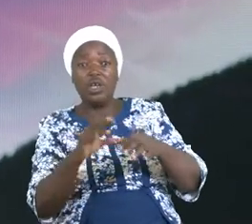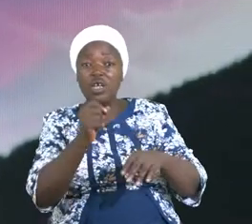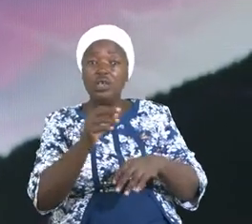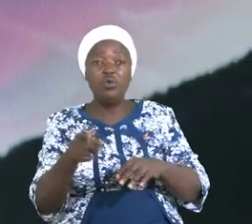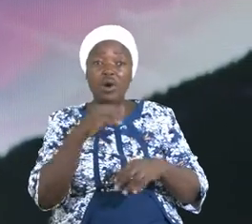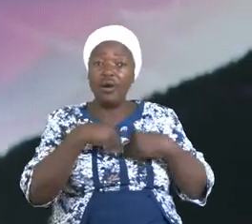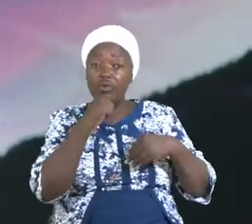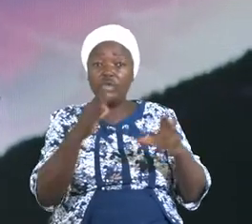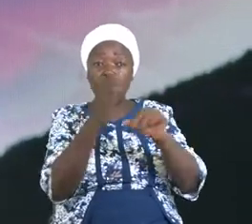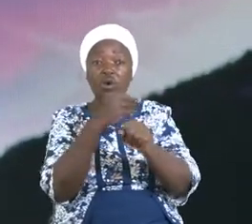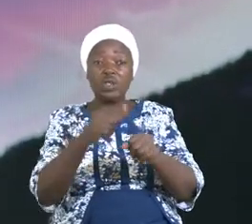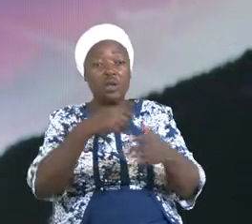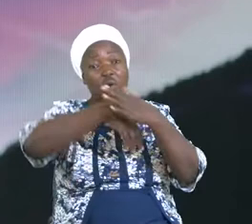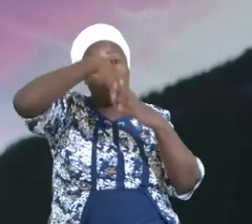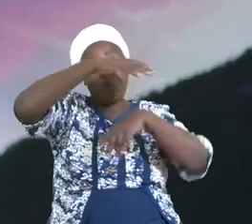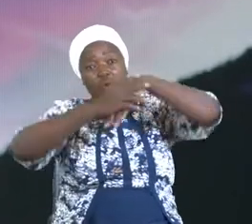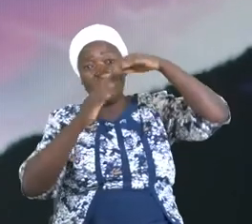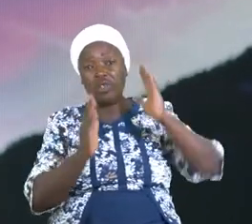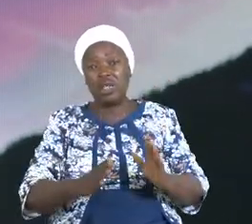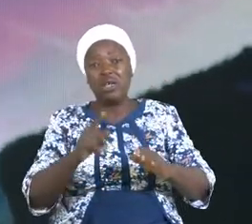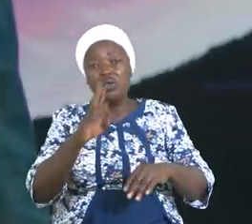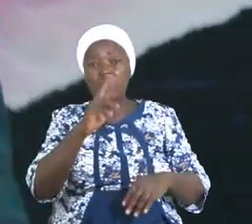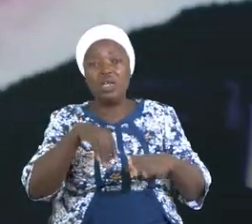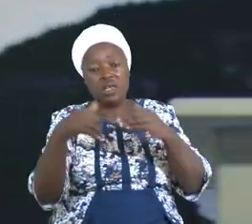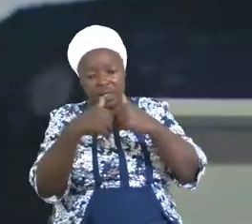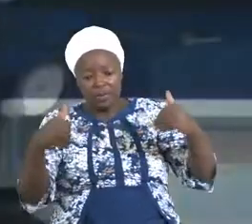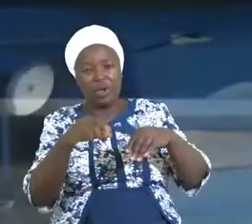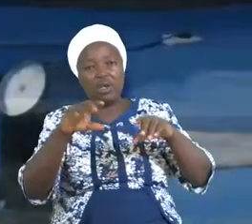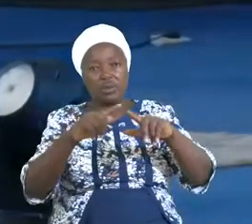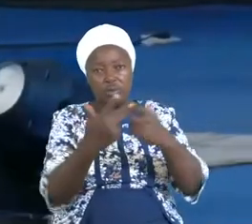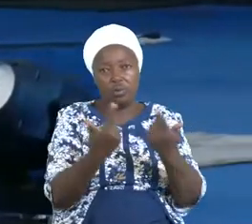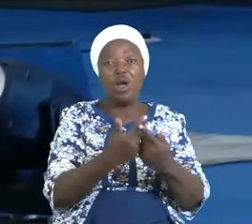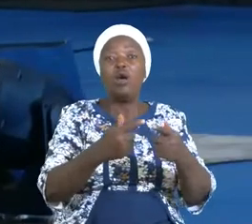the comforter. You are in a separate class. God is a